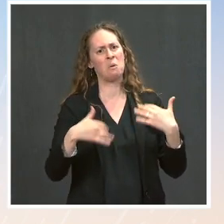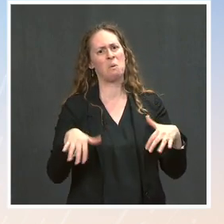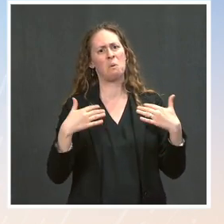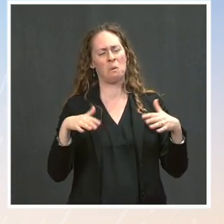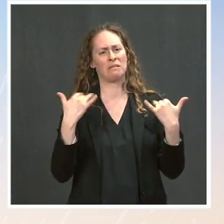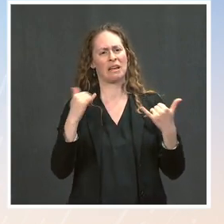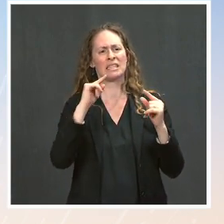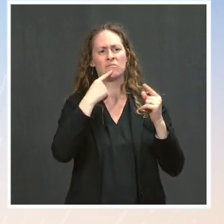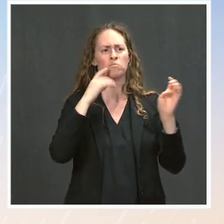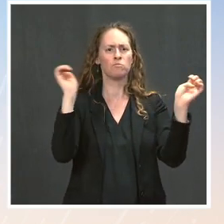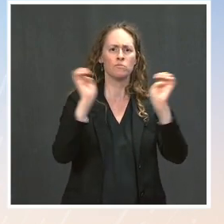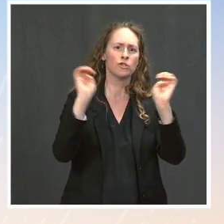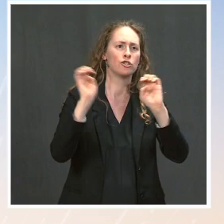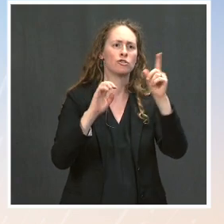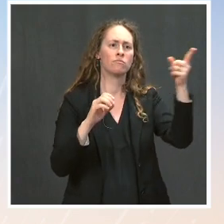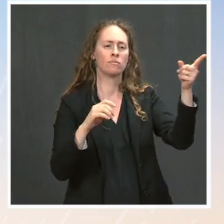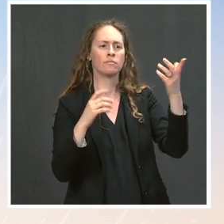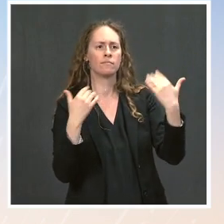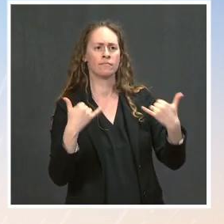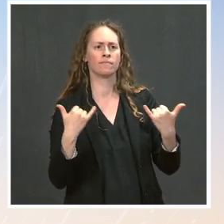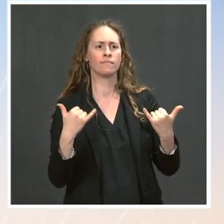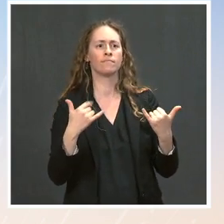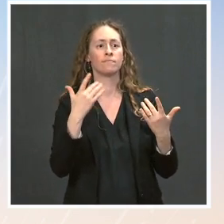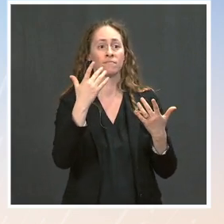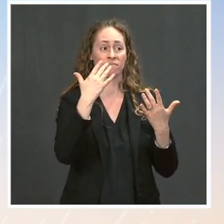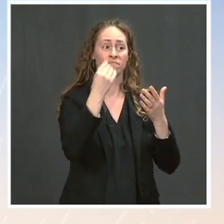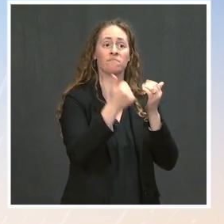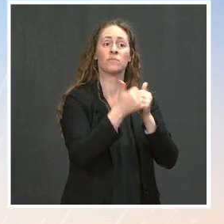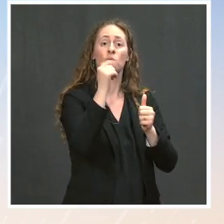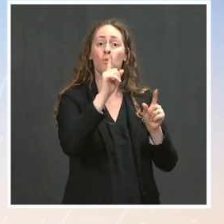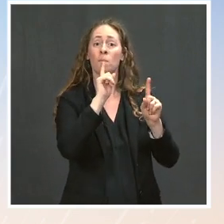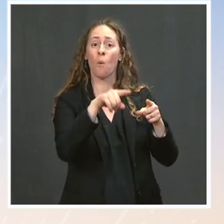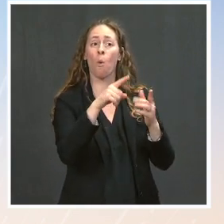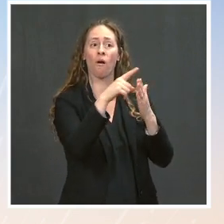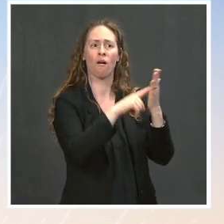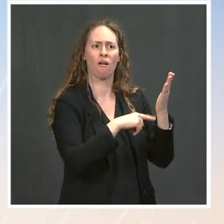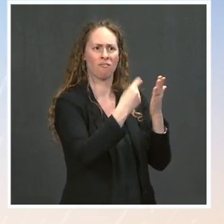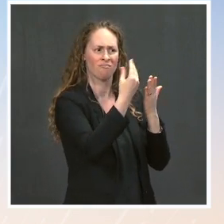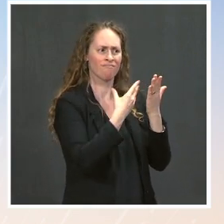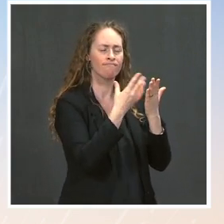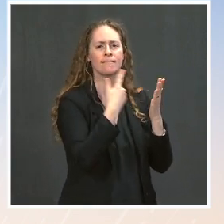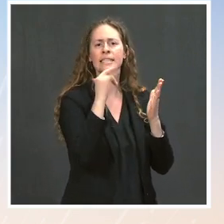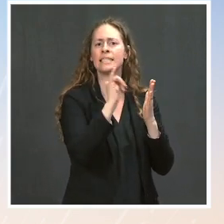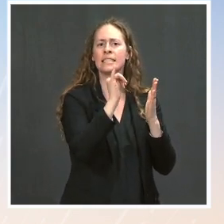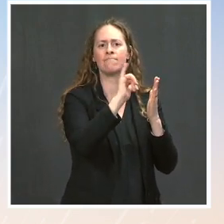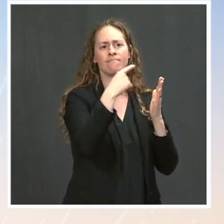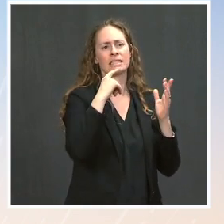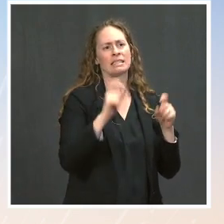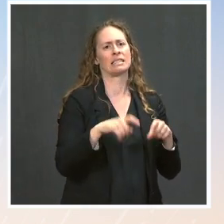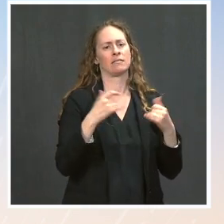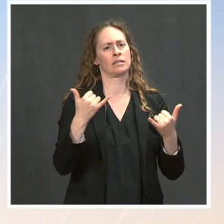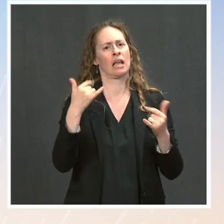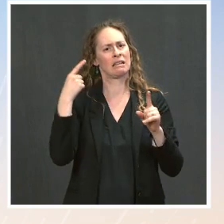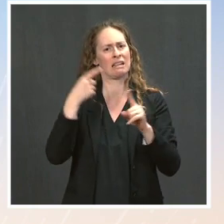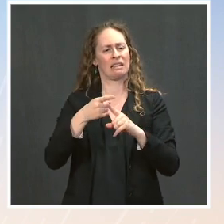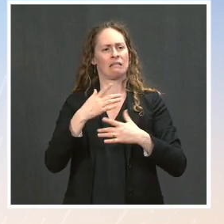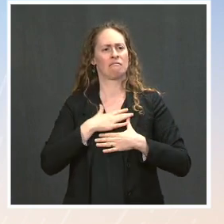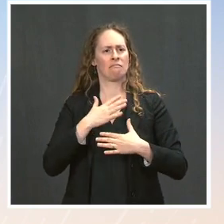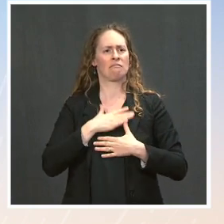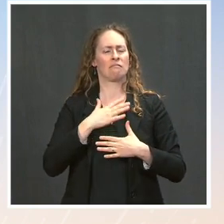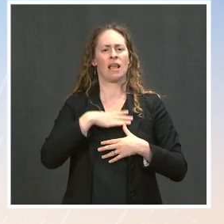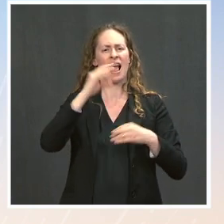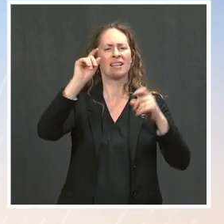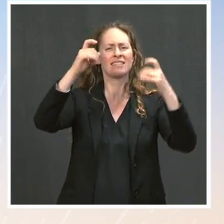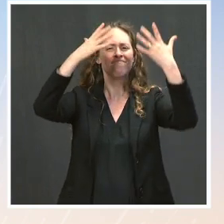of you and your colleagues who are reporting from the region will tell you that we are quite focused on that, as well as PPE testing and